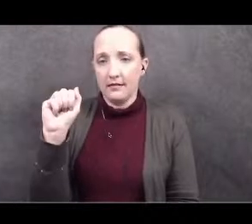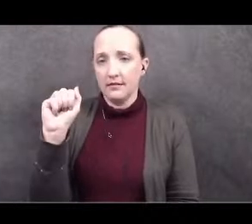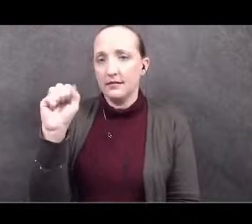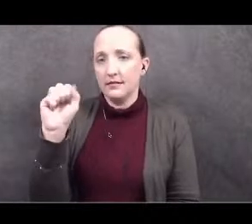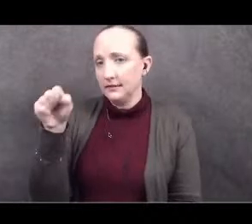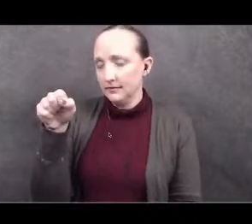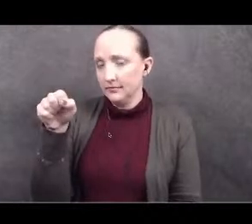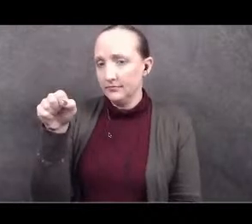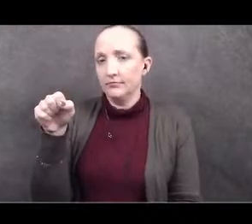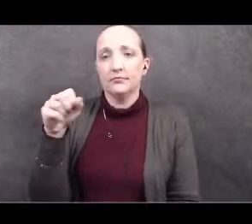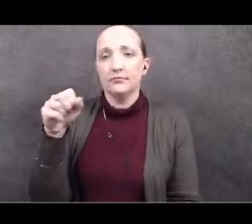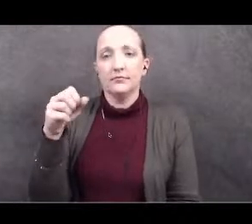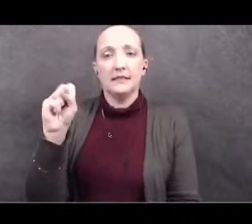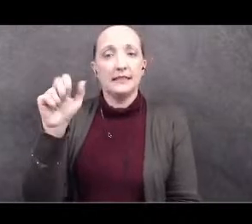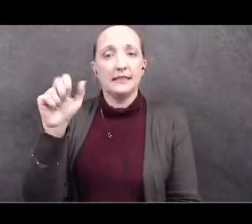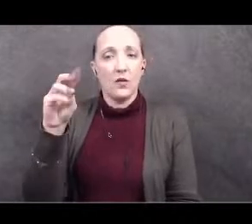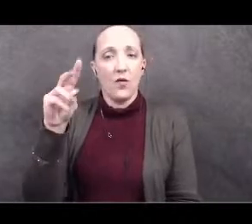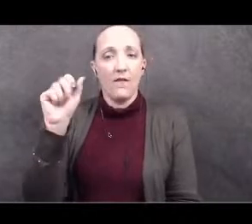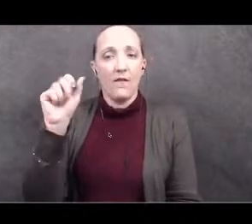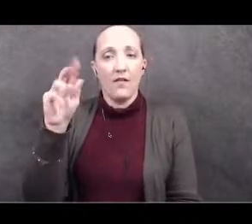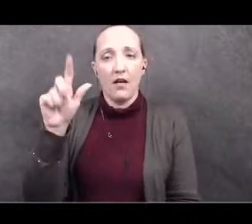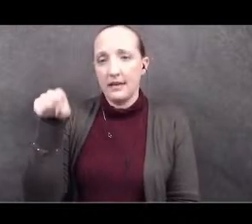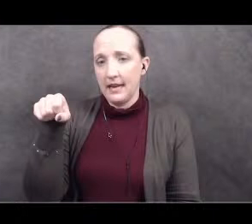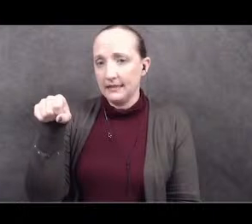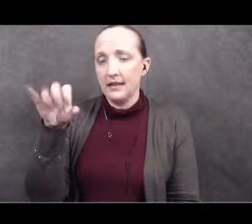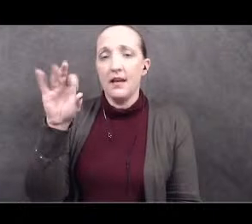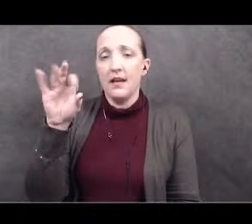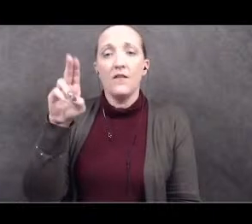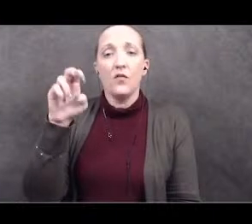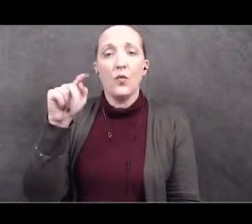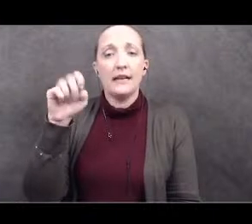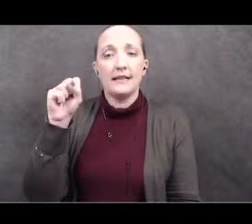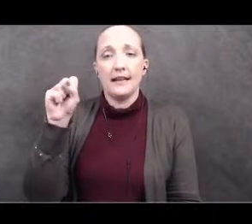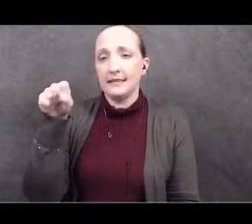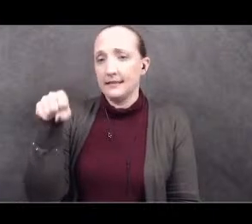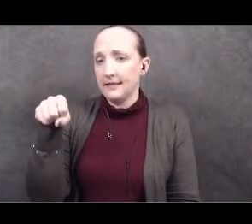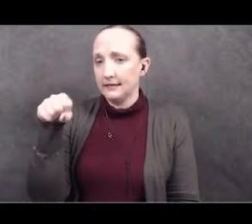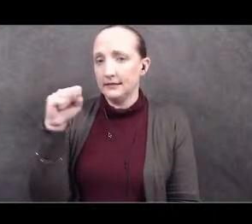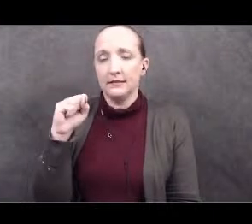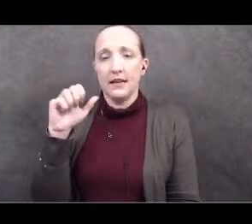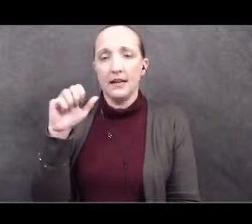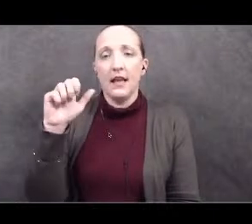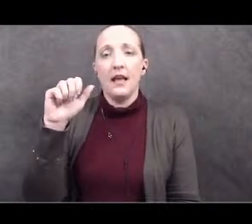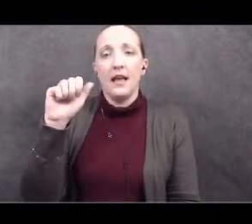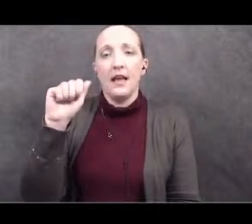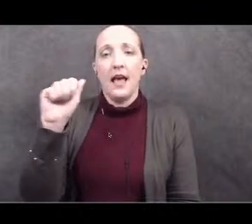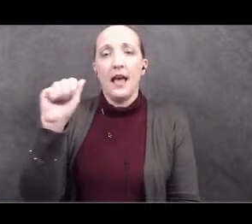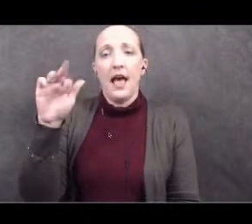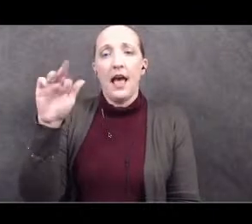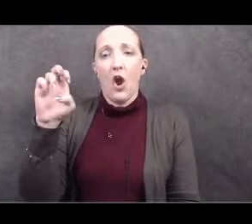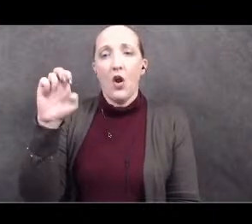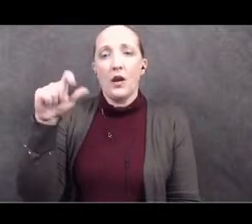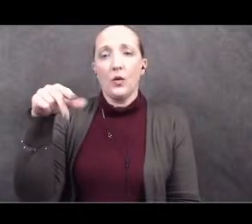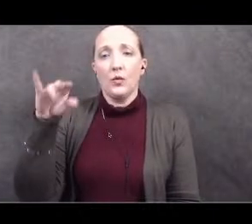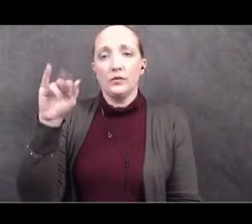sandal yes Mr fenes yes Miss ad